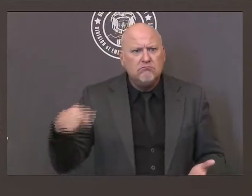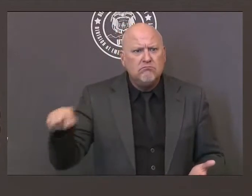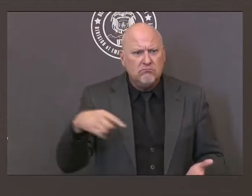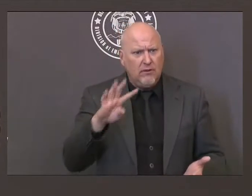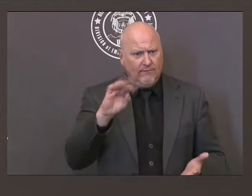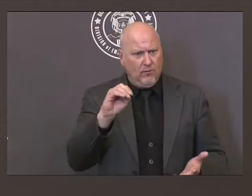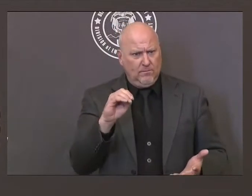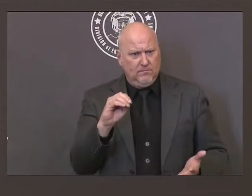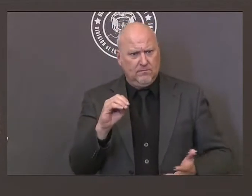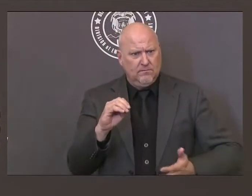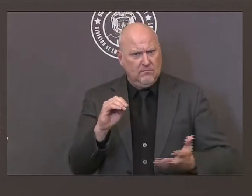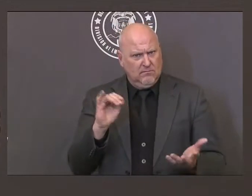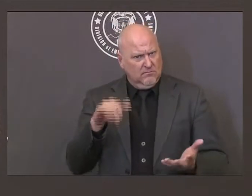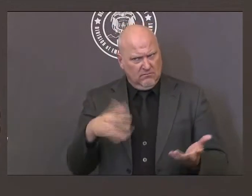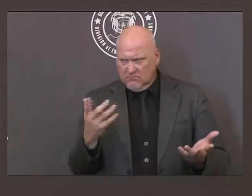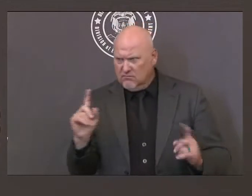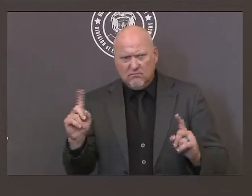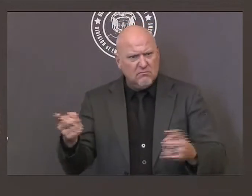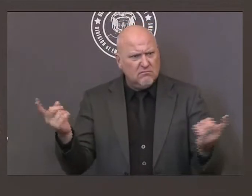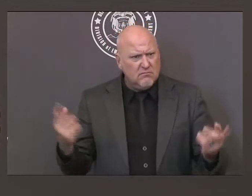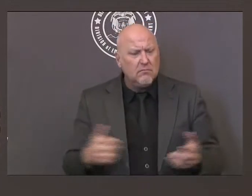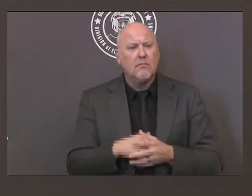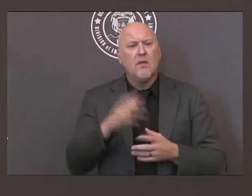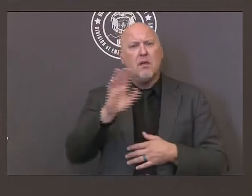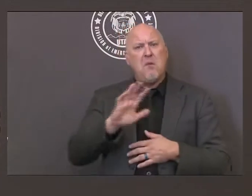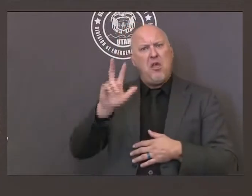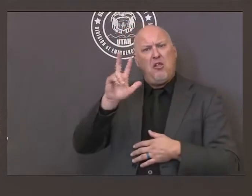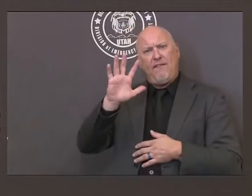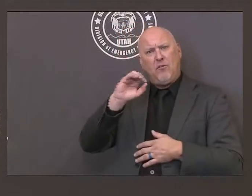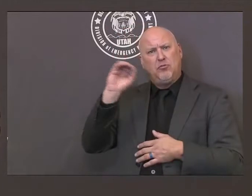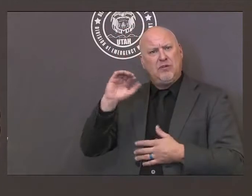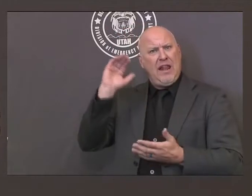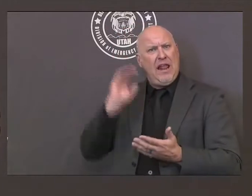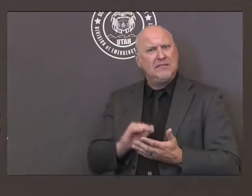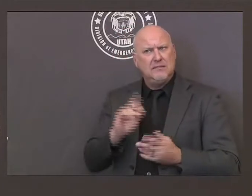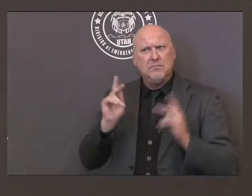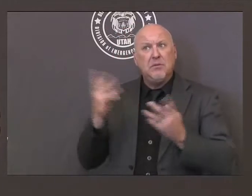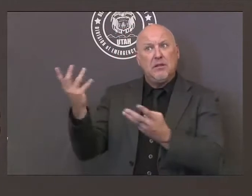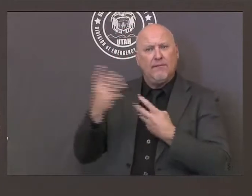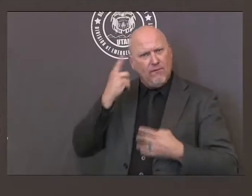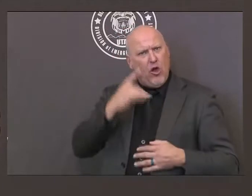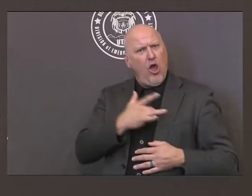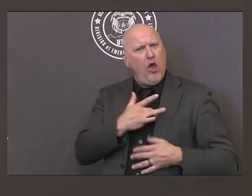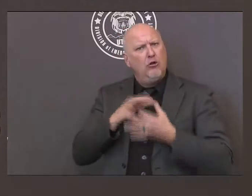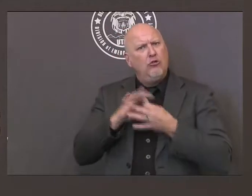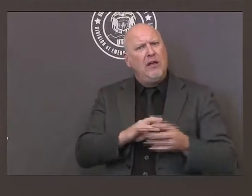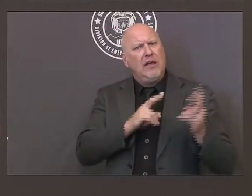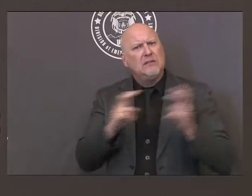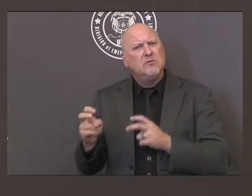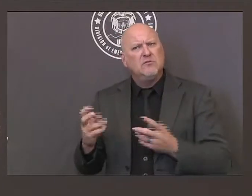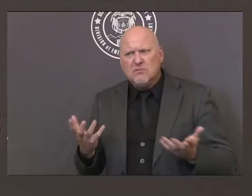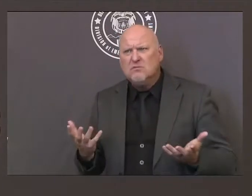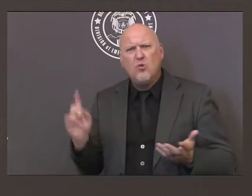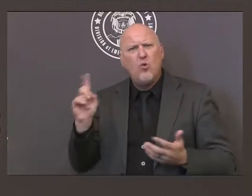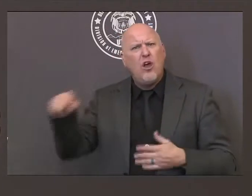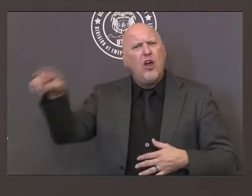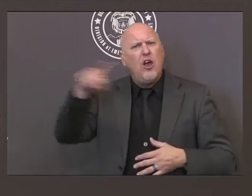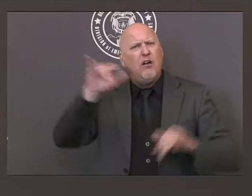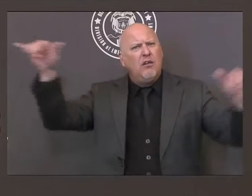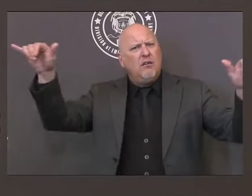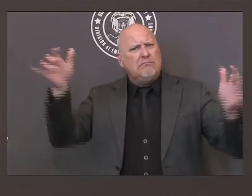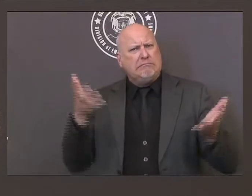presenting with symptoms of heart attack. And in these conditions, every minute counts. So please,